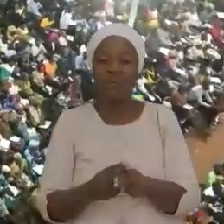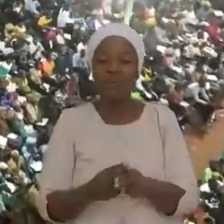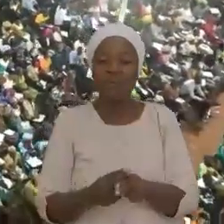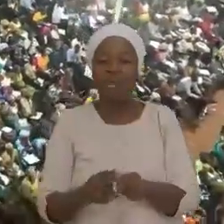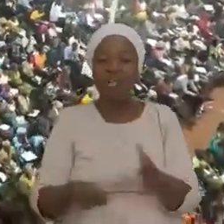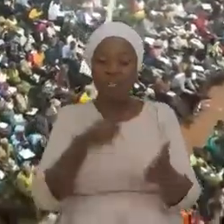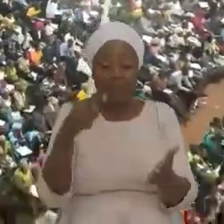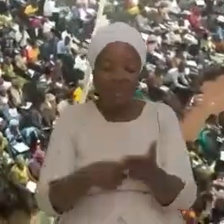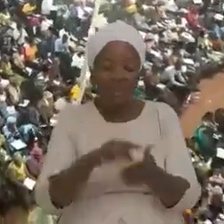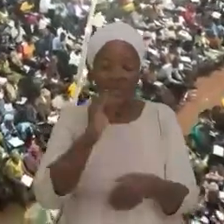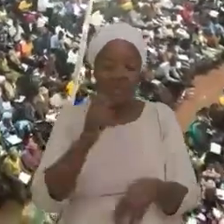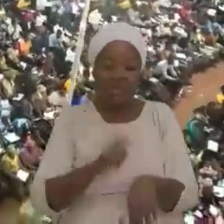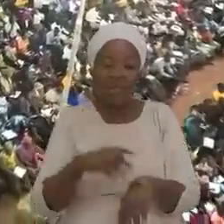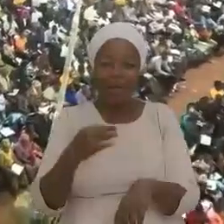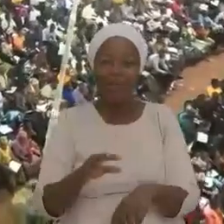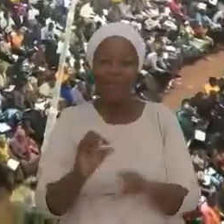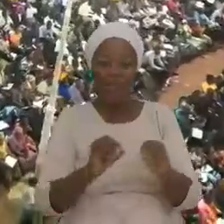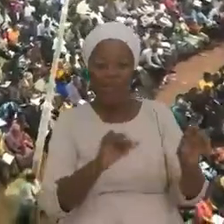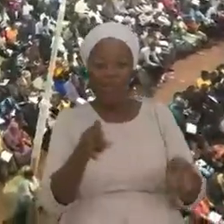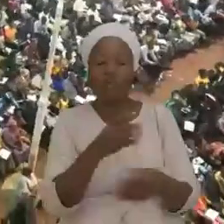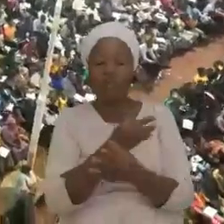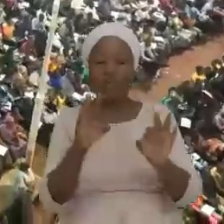is the time of setting you free.